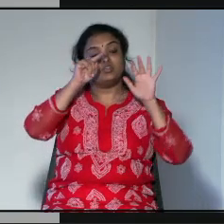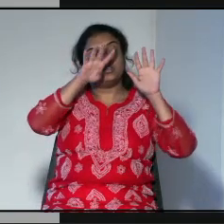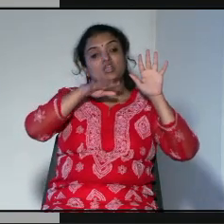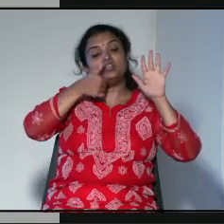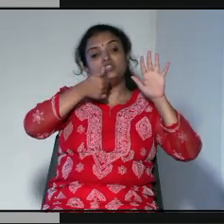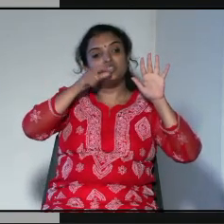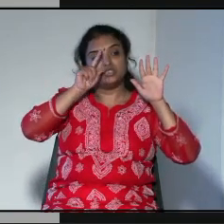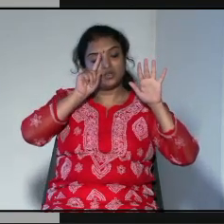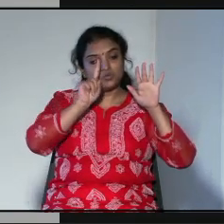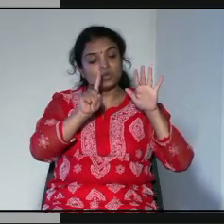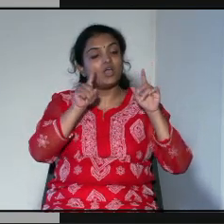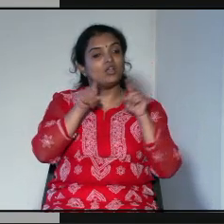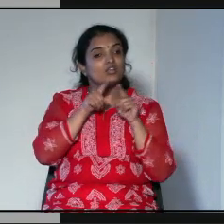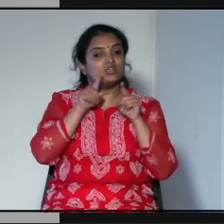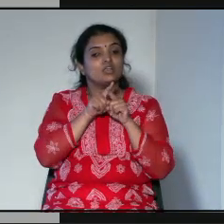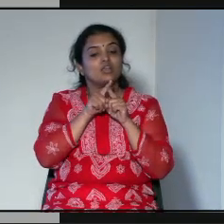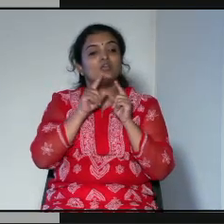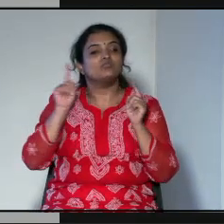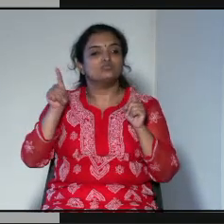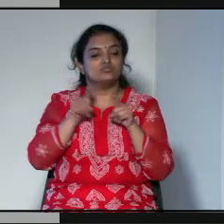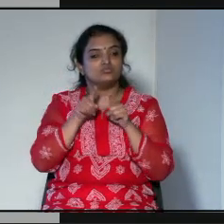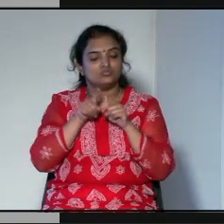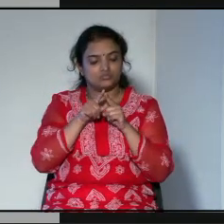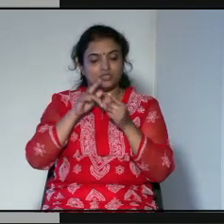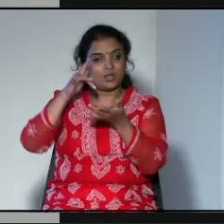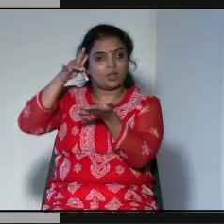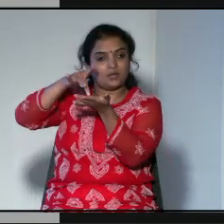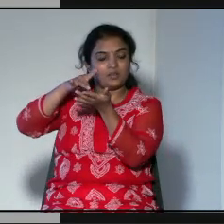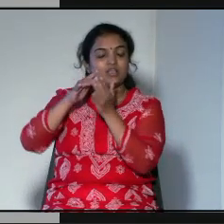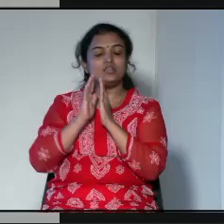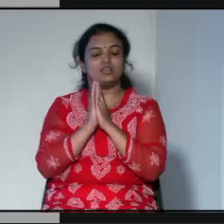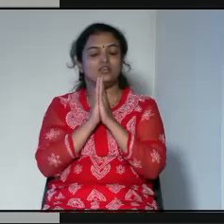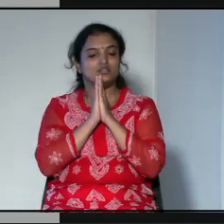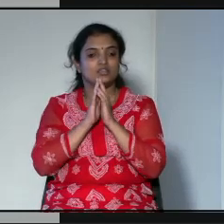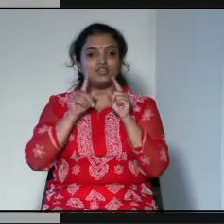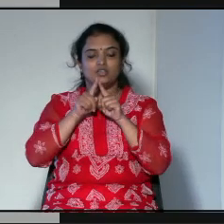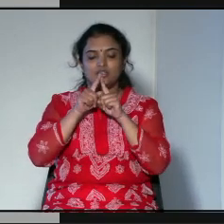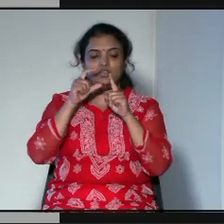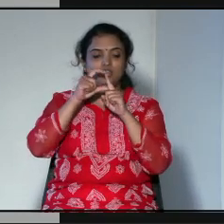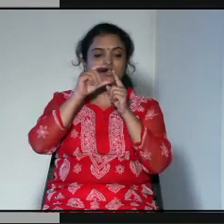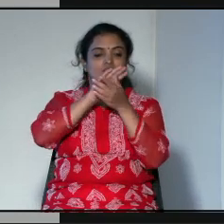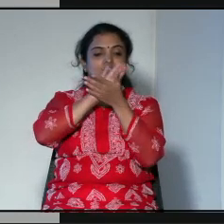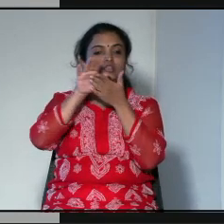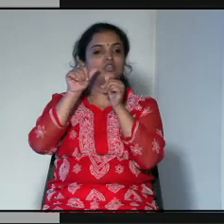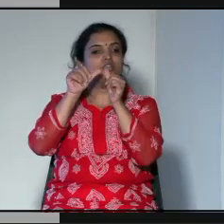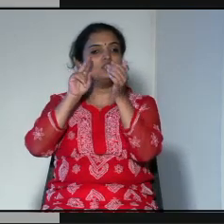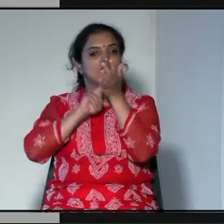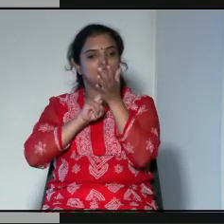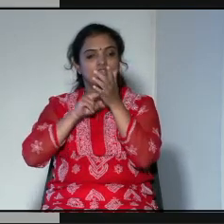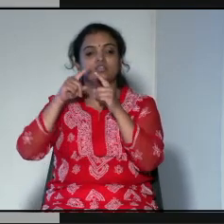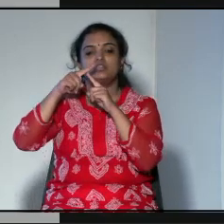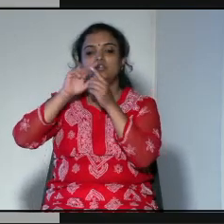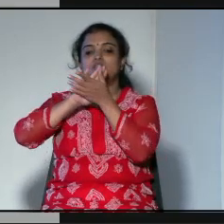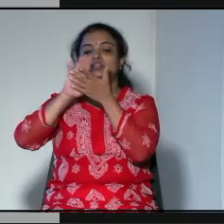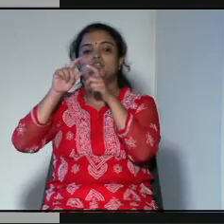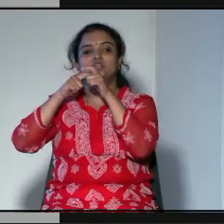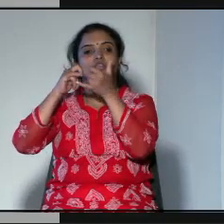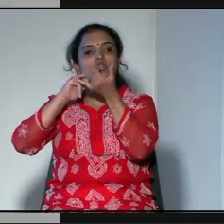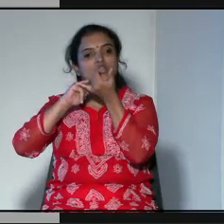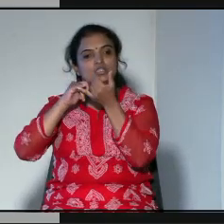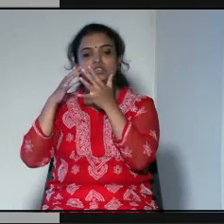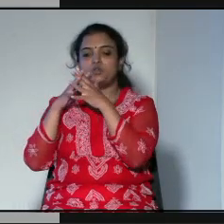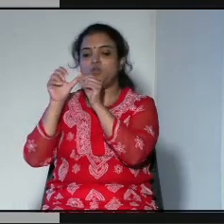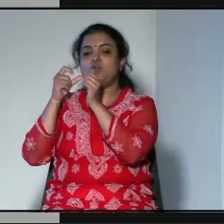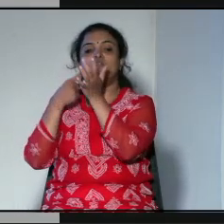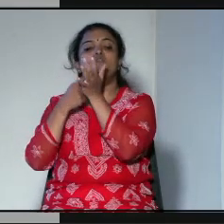as the earth priest of the sacred Danteshwari temple to take his place on the chariot of the Dashahara procession. So